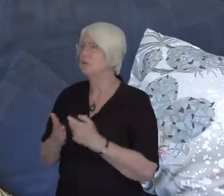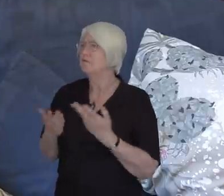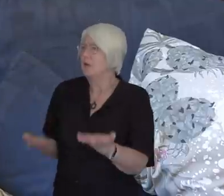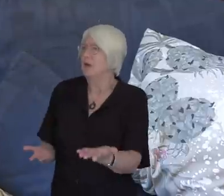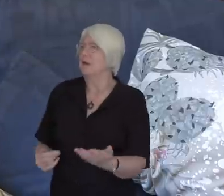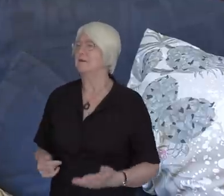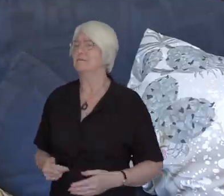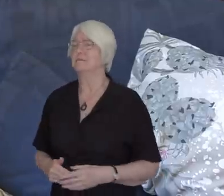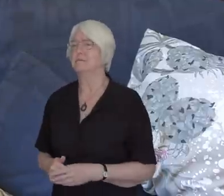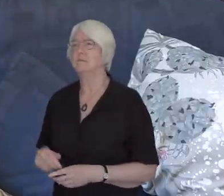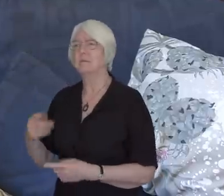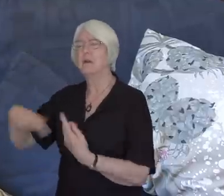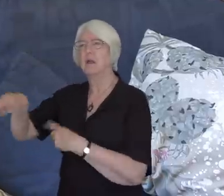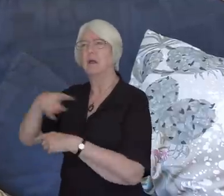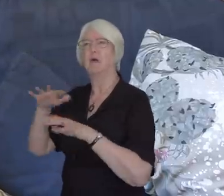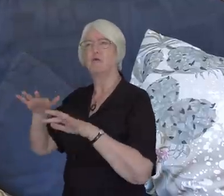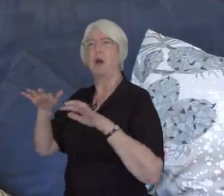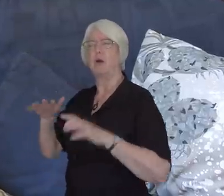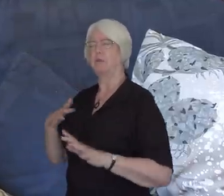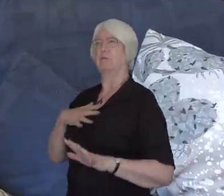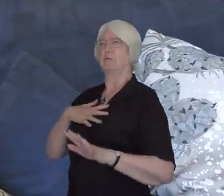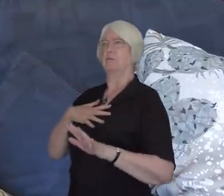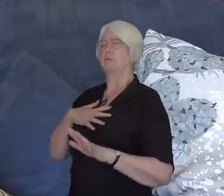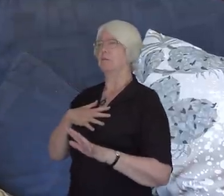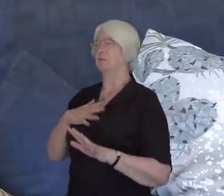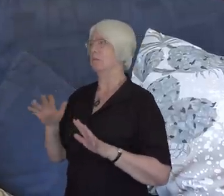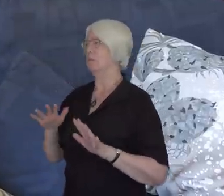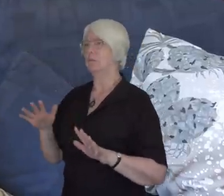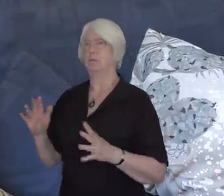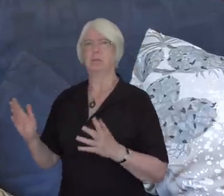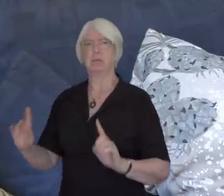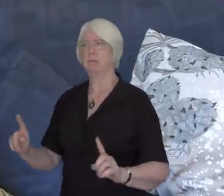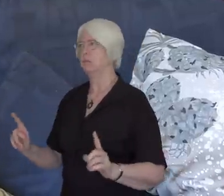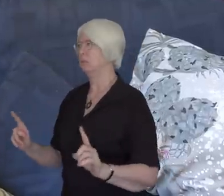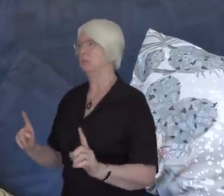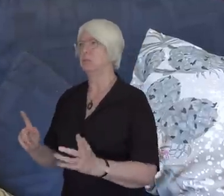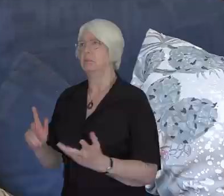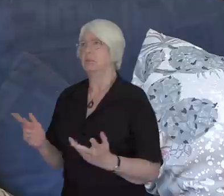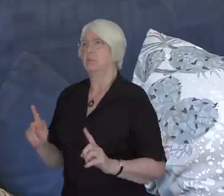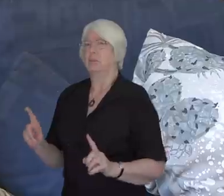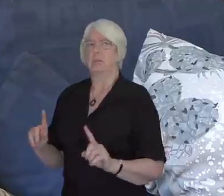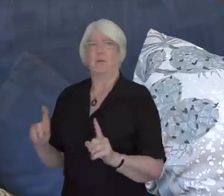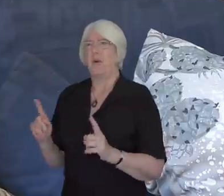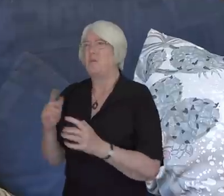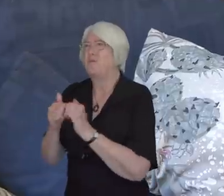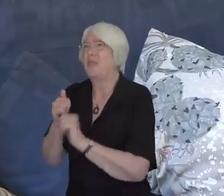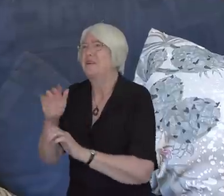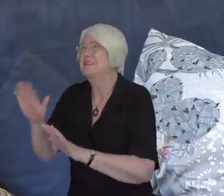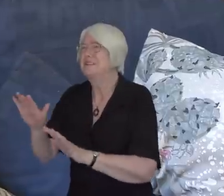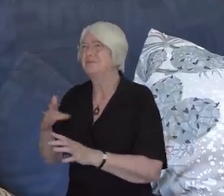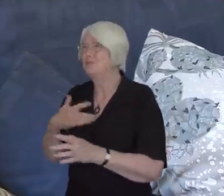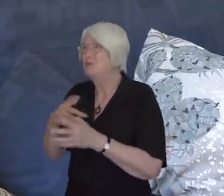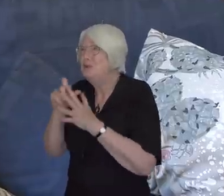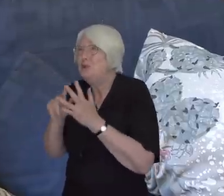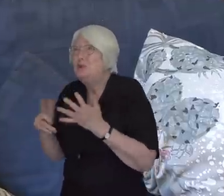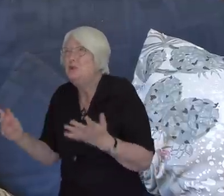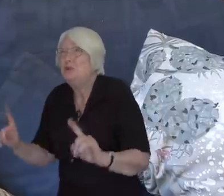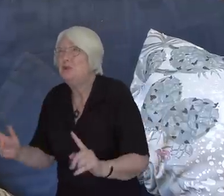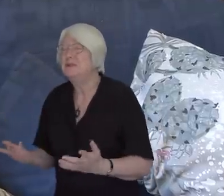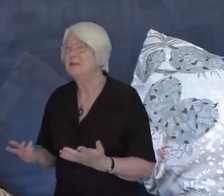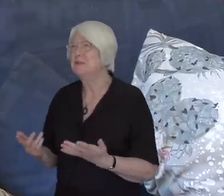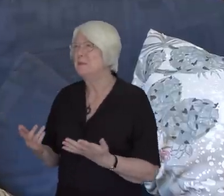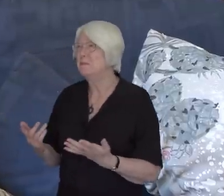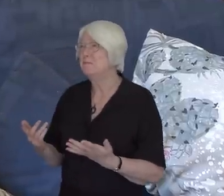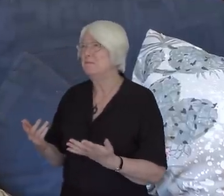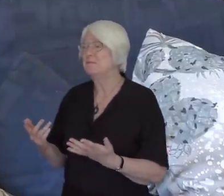Now, when they heard this, they were cut to the heart and said to Peter and to the other apostles, "Brothers,